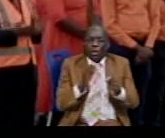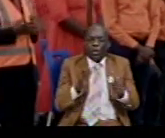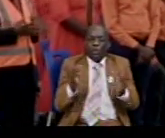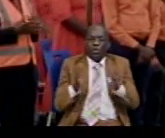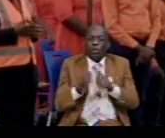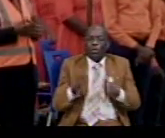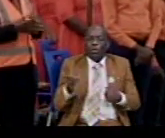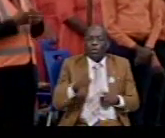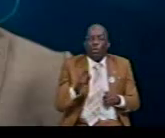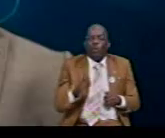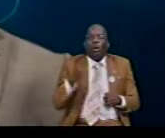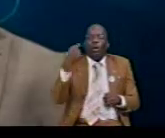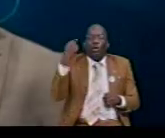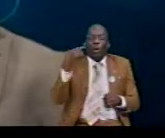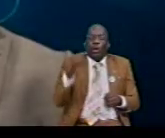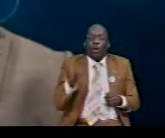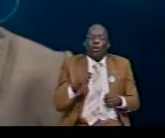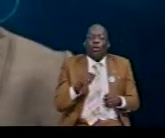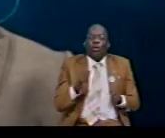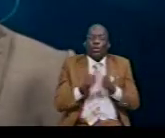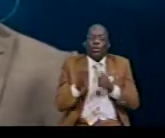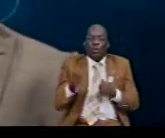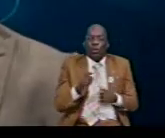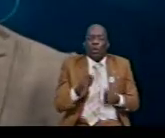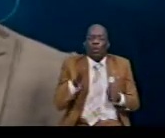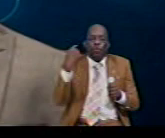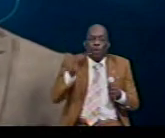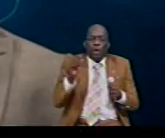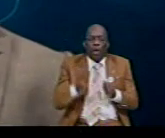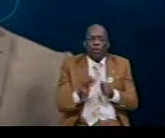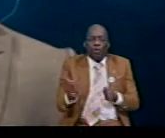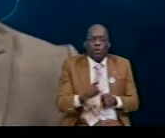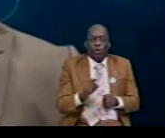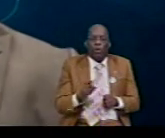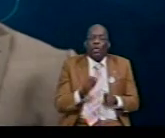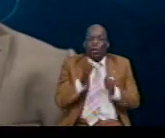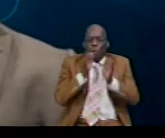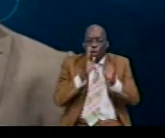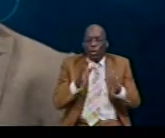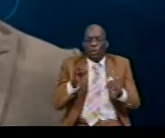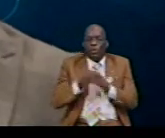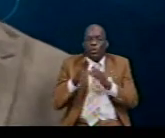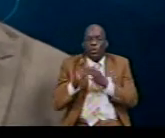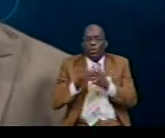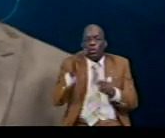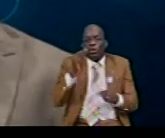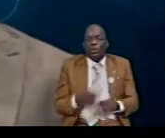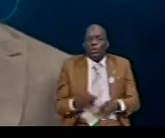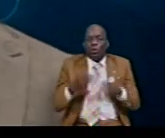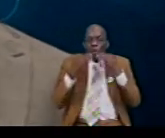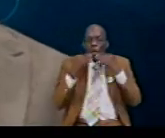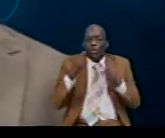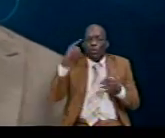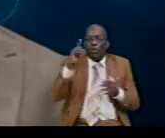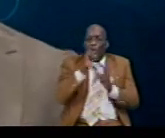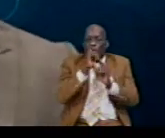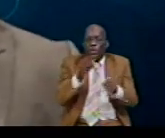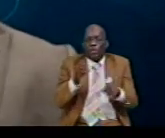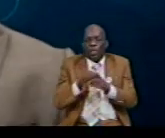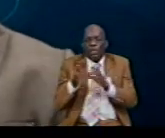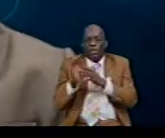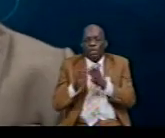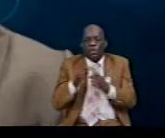bless everyone. We thank you, Lord, because I know you have answered. In Jesus' mighty name we pray.